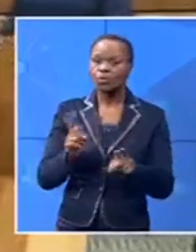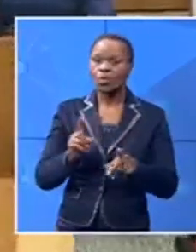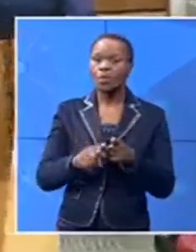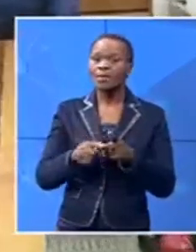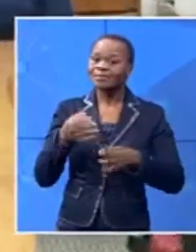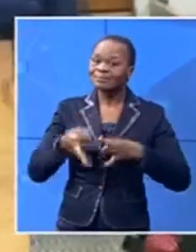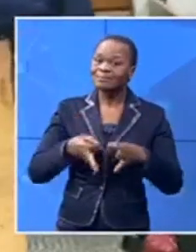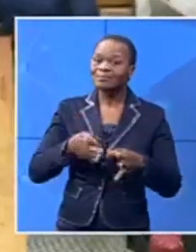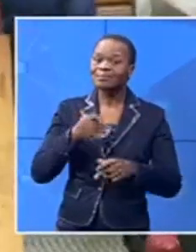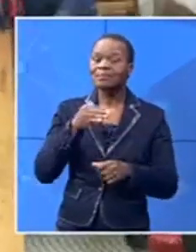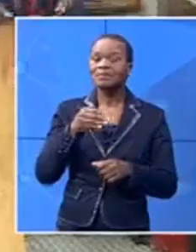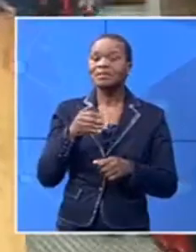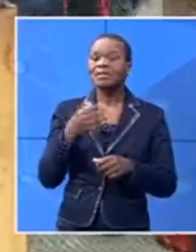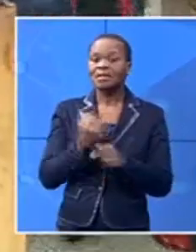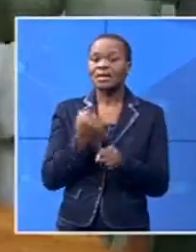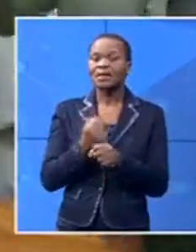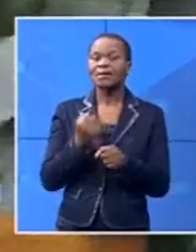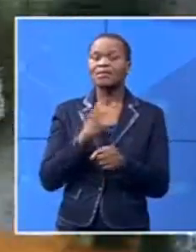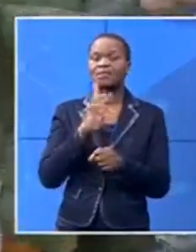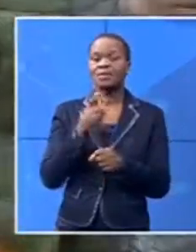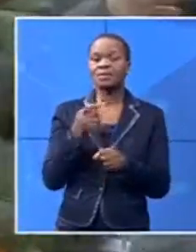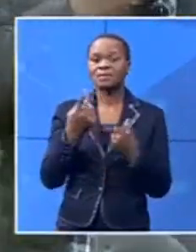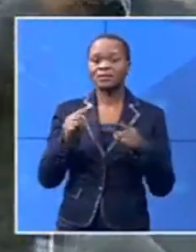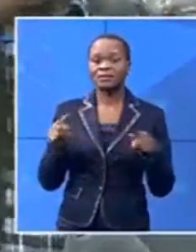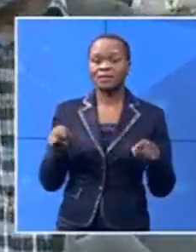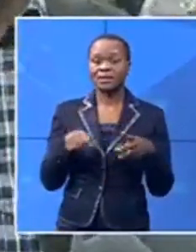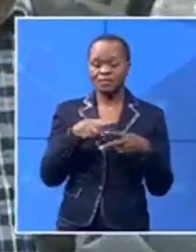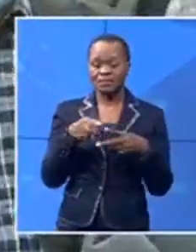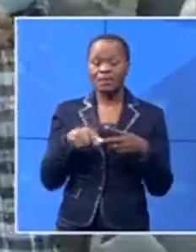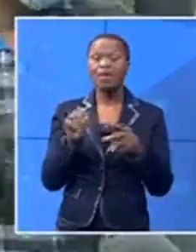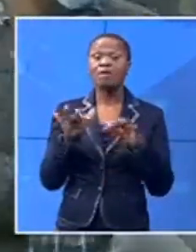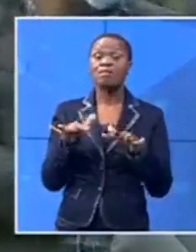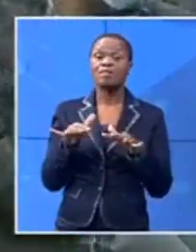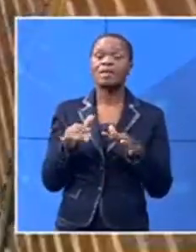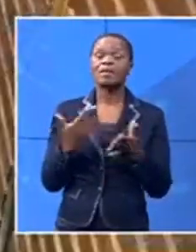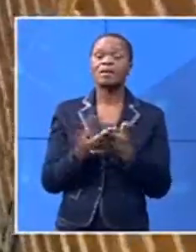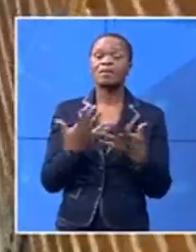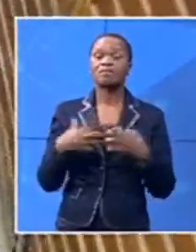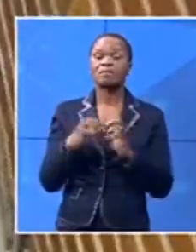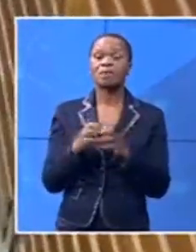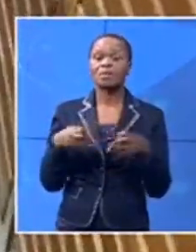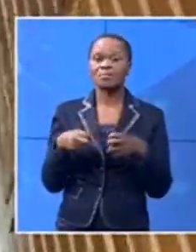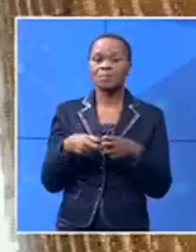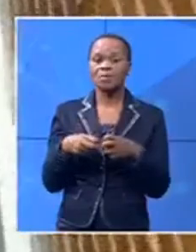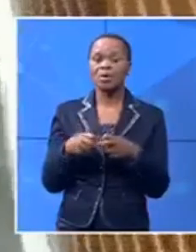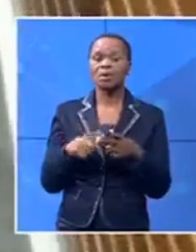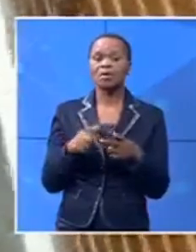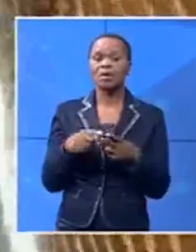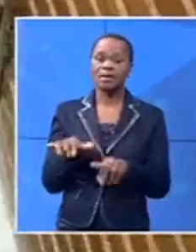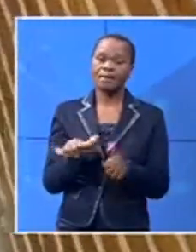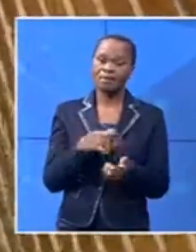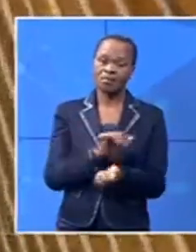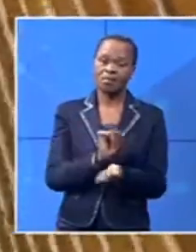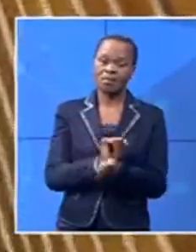ukutolikwa kwaso kungatsho izinto ezihlukileko. Enye yazo ingadusela abantu ukuthi baguruzele, umchunu ubuyiselwe